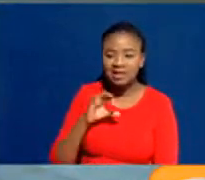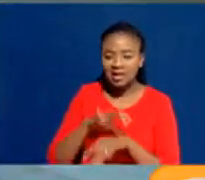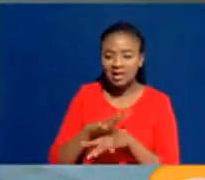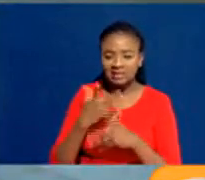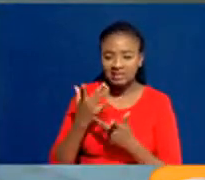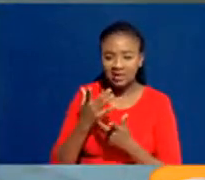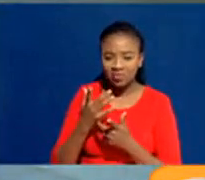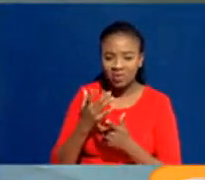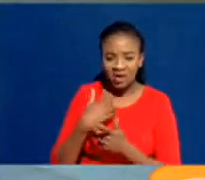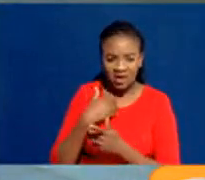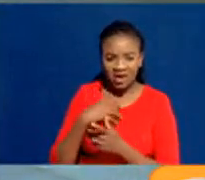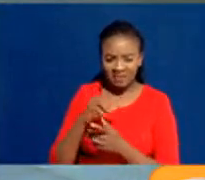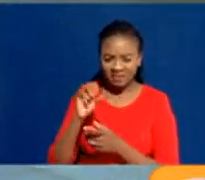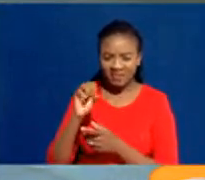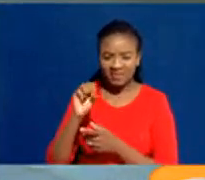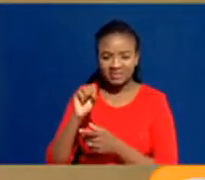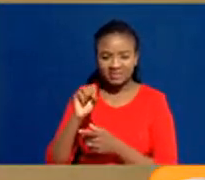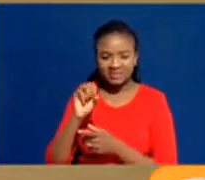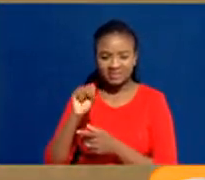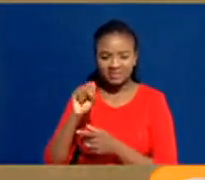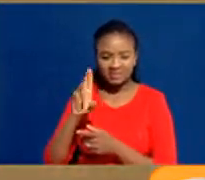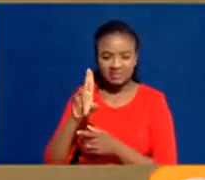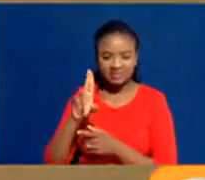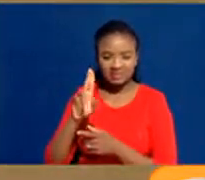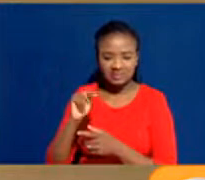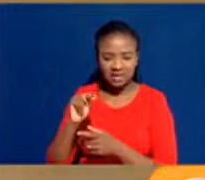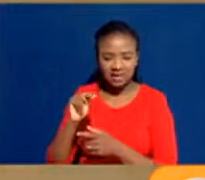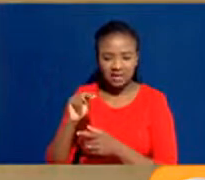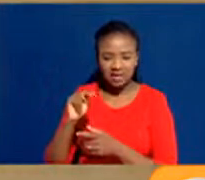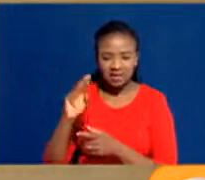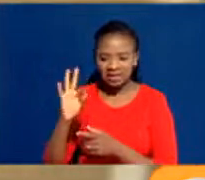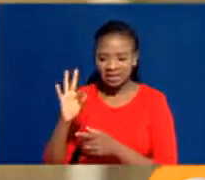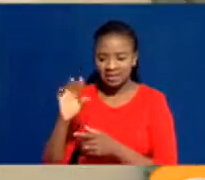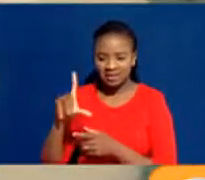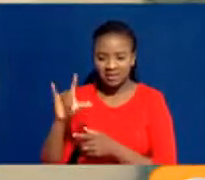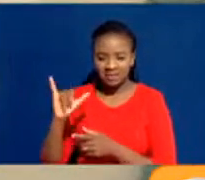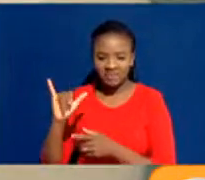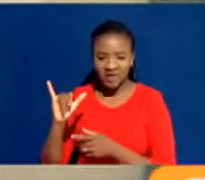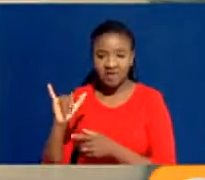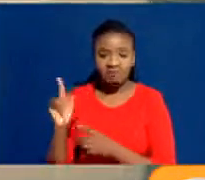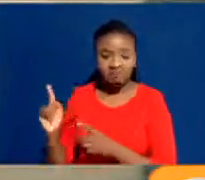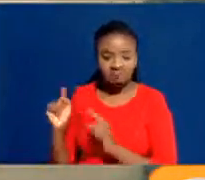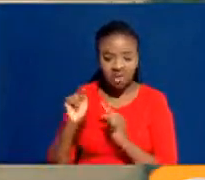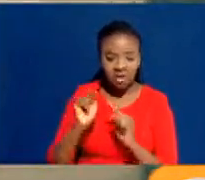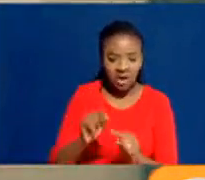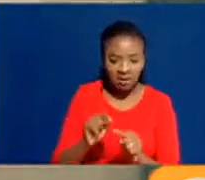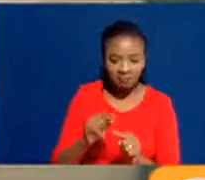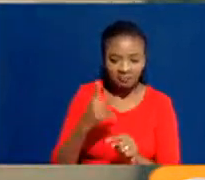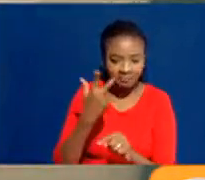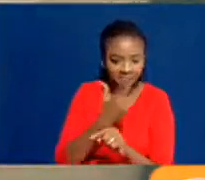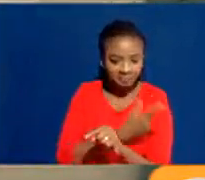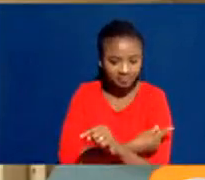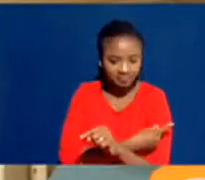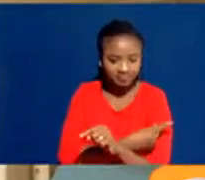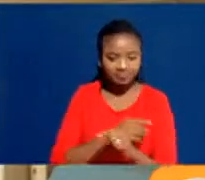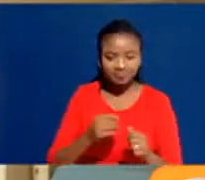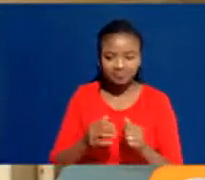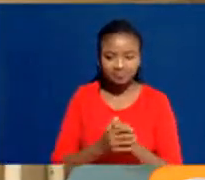who has been here for 12 days, is due for his 25th injection today out of the 34 required to make full